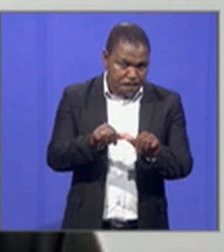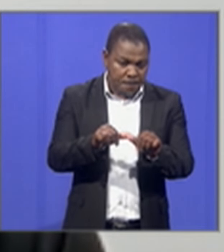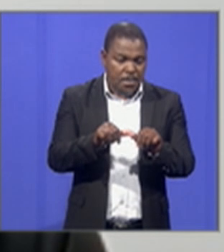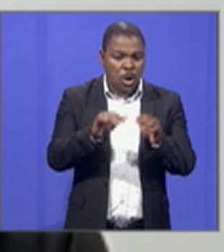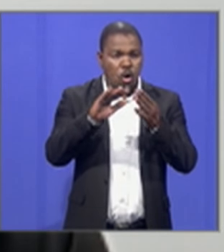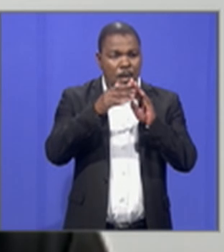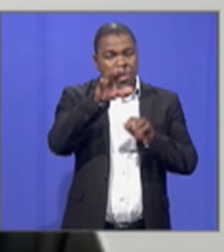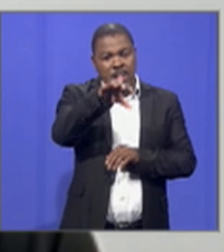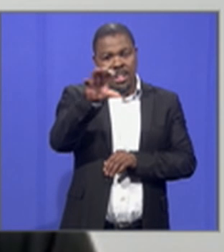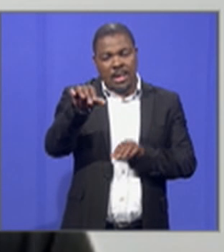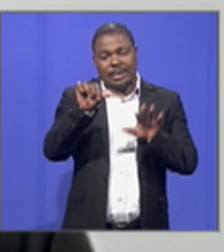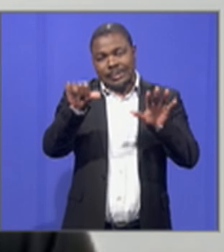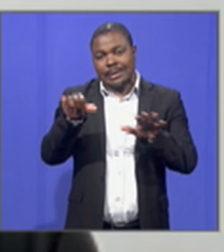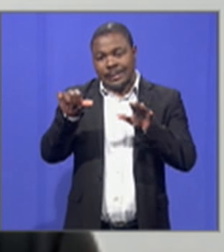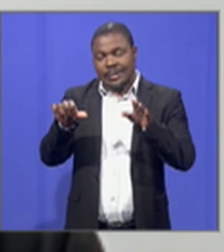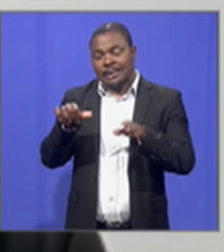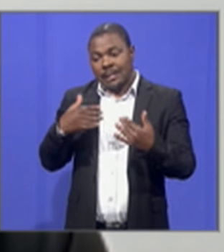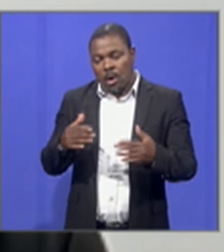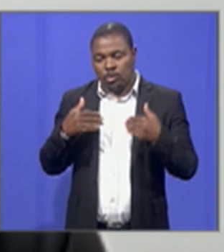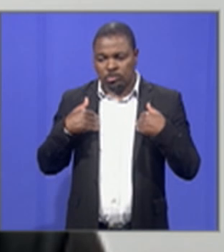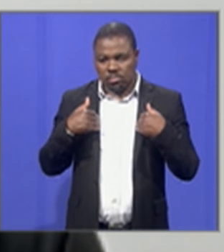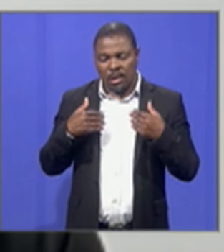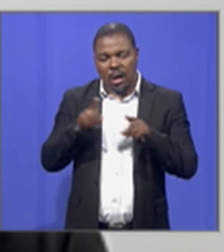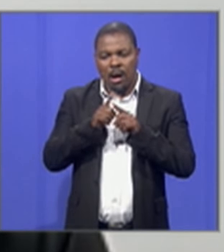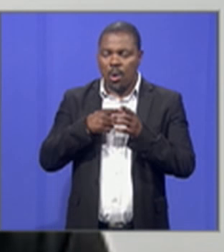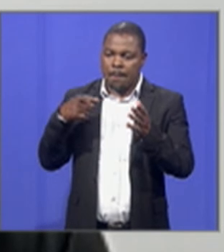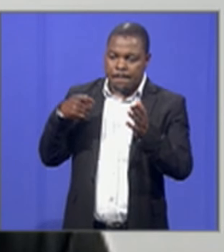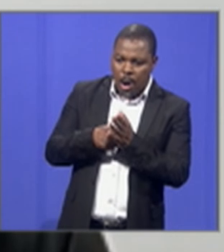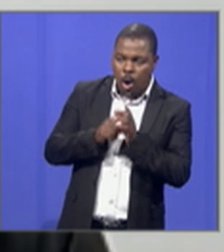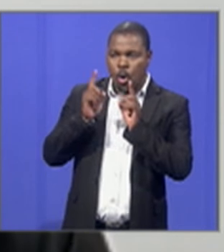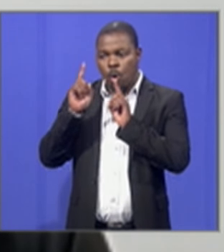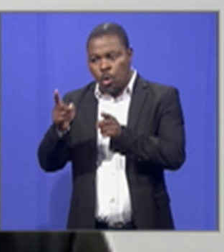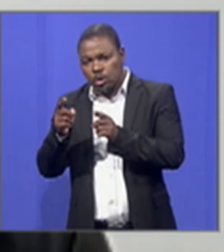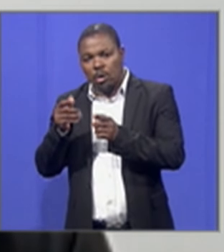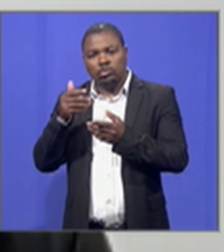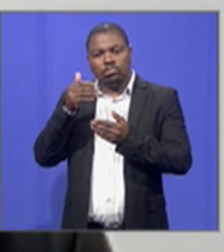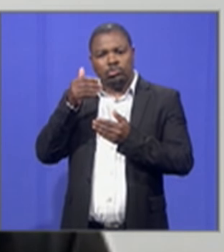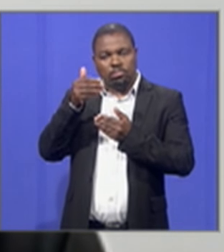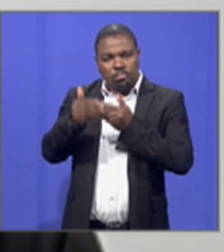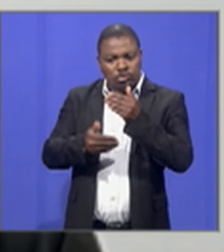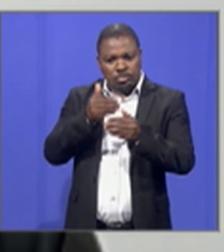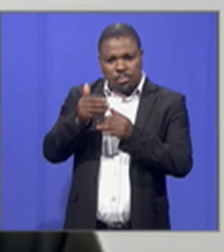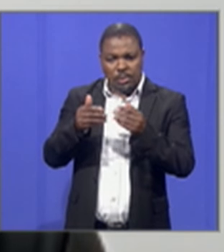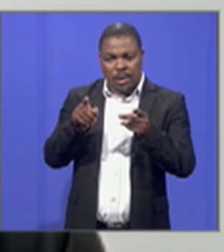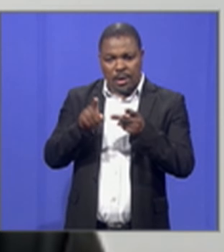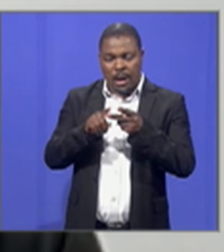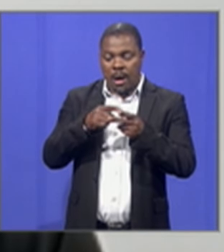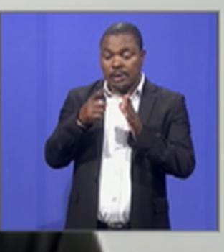lekana 16 mo e le gore go process tša supply chain e šebile tla advanced stage